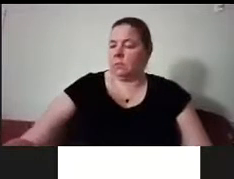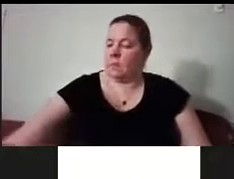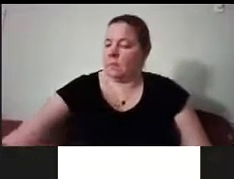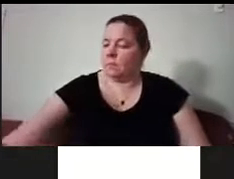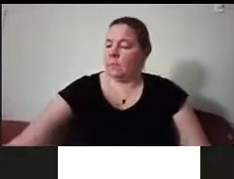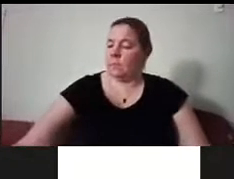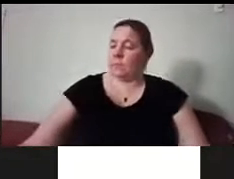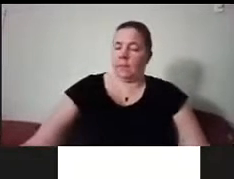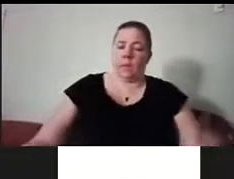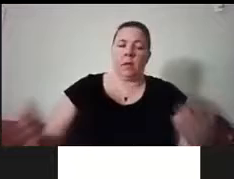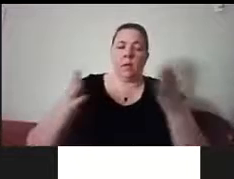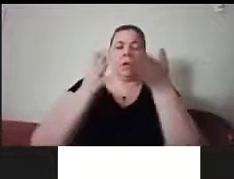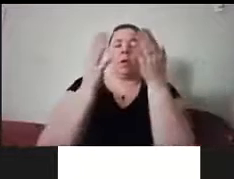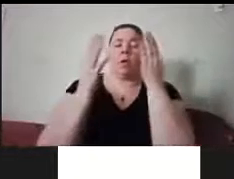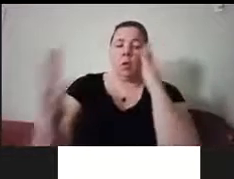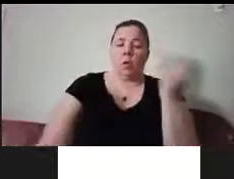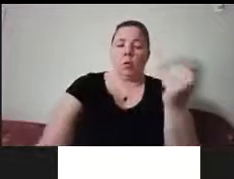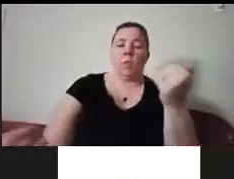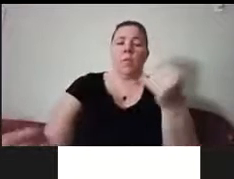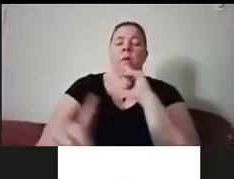I hope that answered your question, Mohammed.